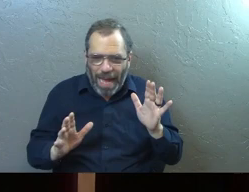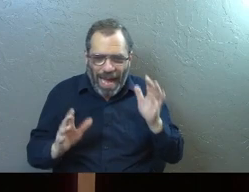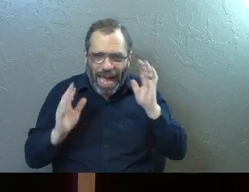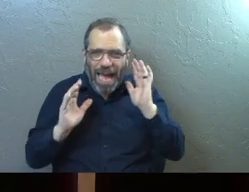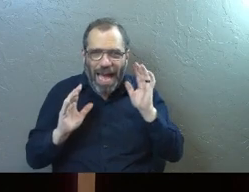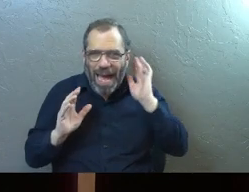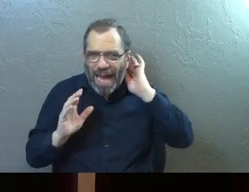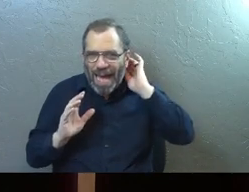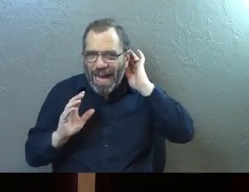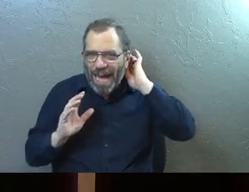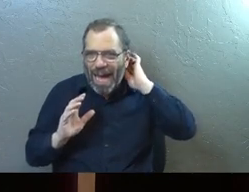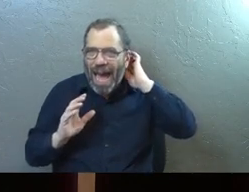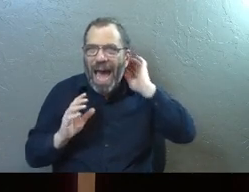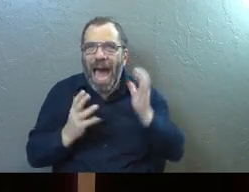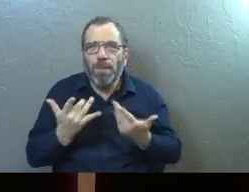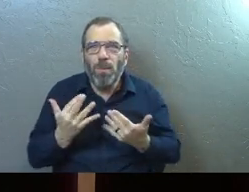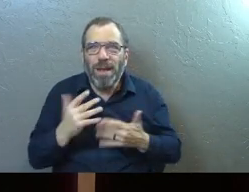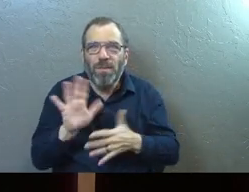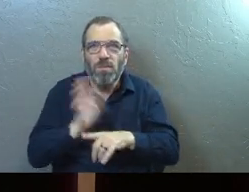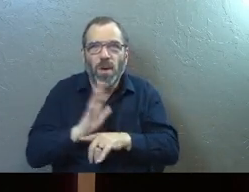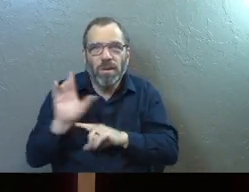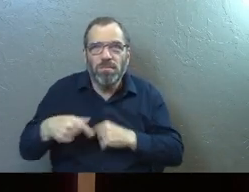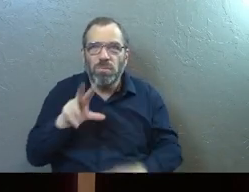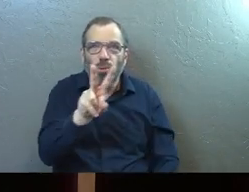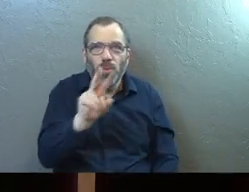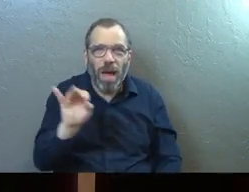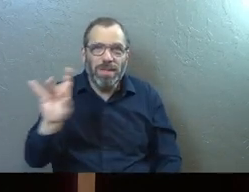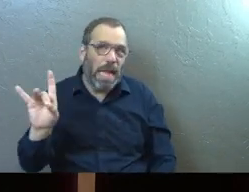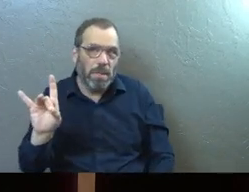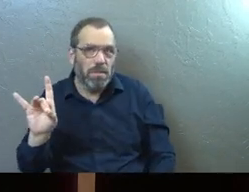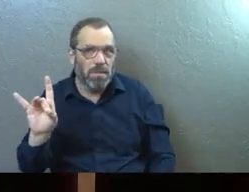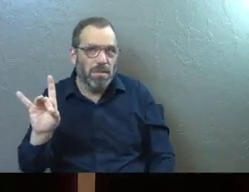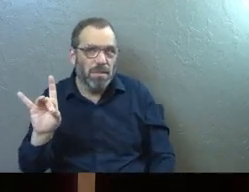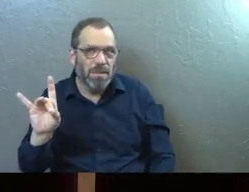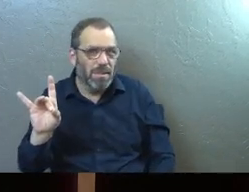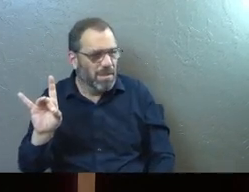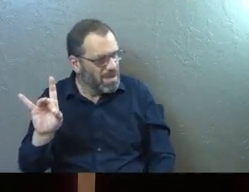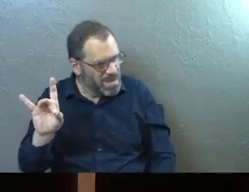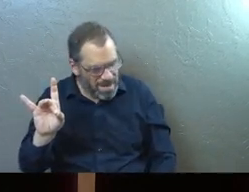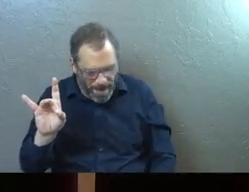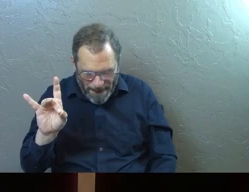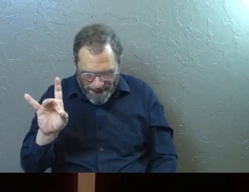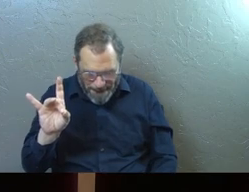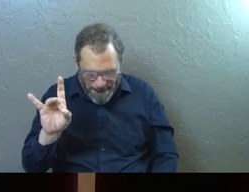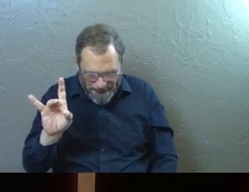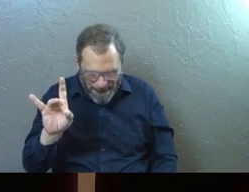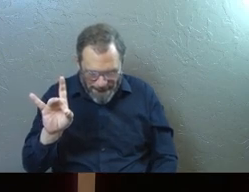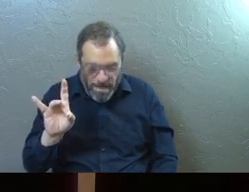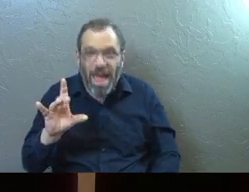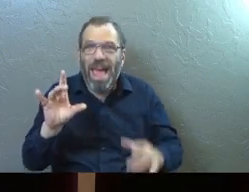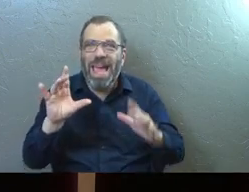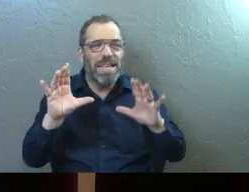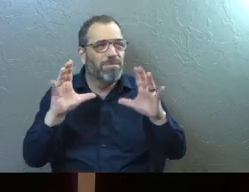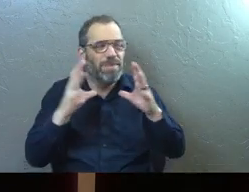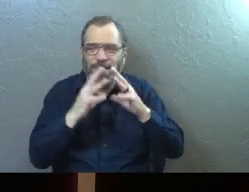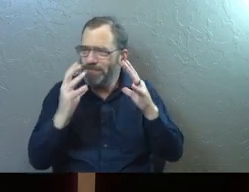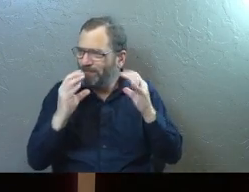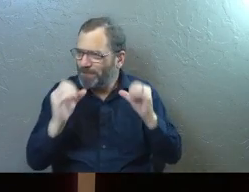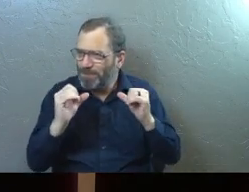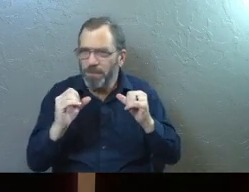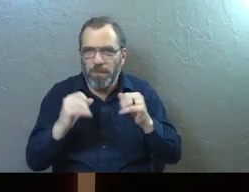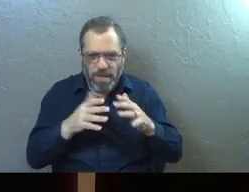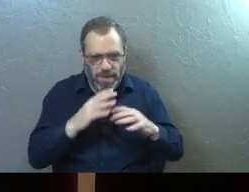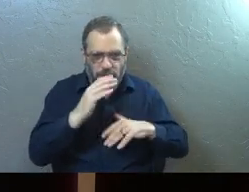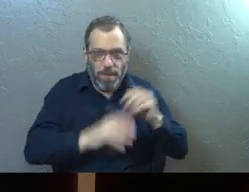even really knowing it, I've been waiting for this movie since 2008. And I'm so excited to watch it because it has been this